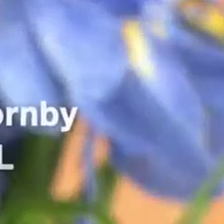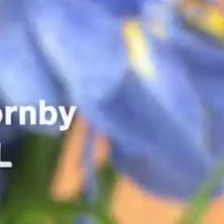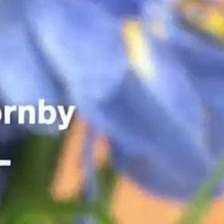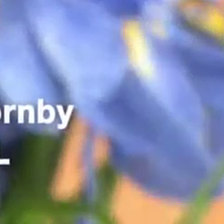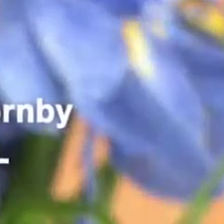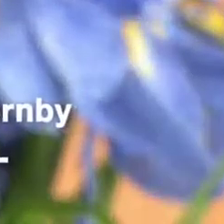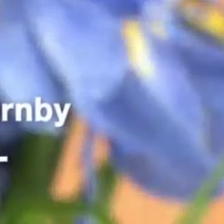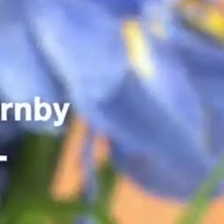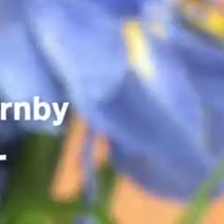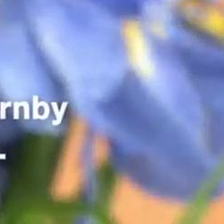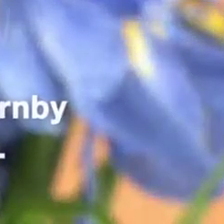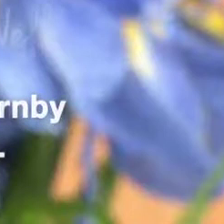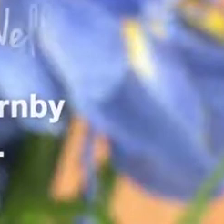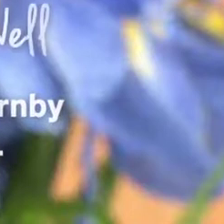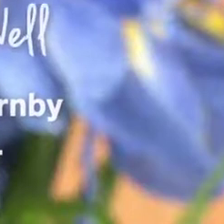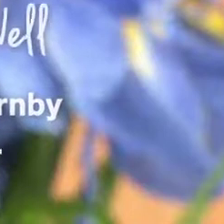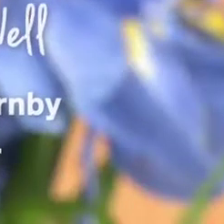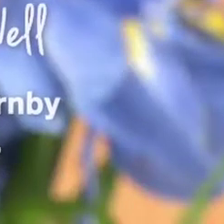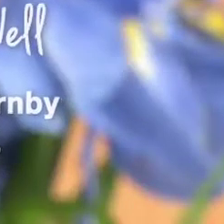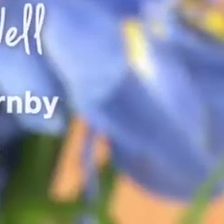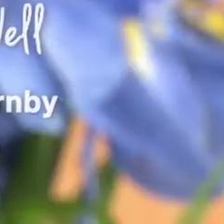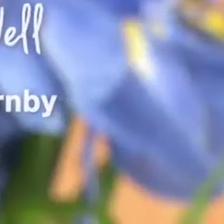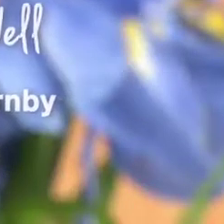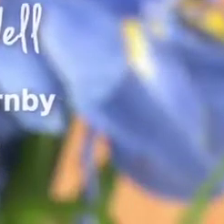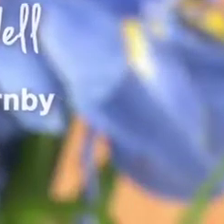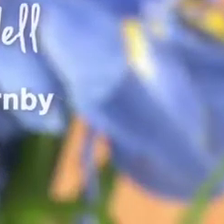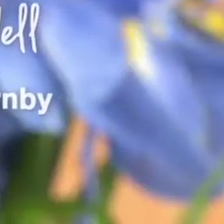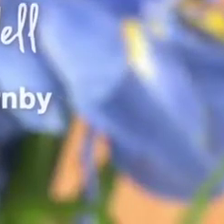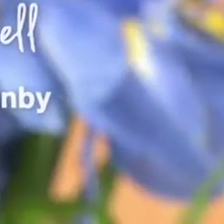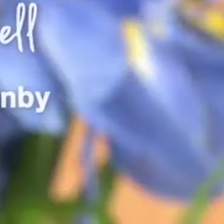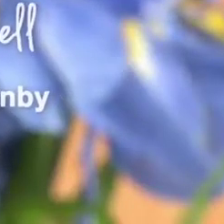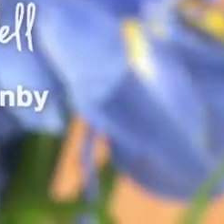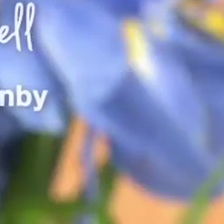27 Shands Road, Hornby. Staywell Pharmacy, live well, stay well.